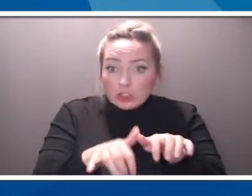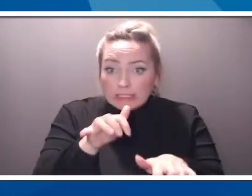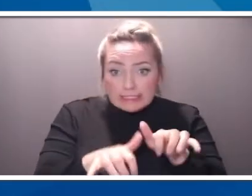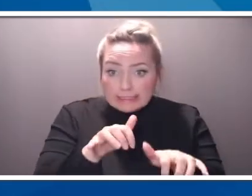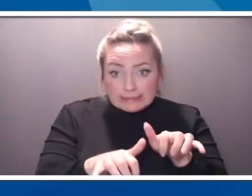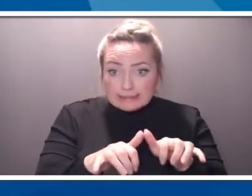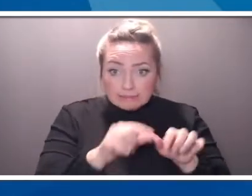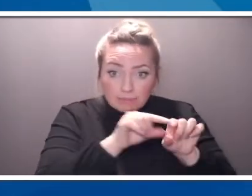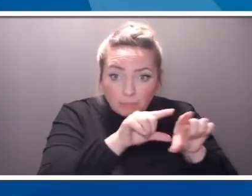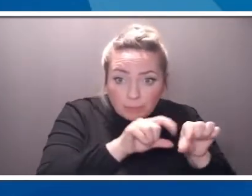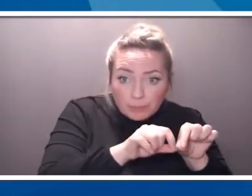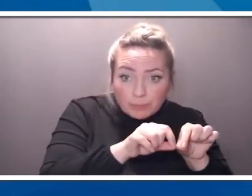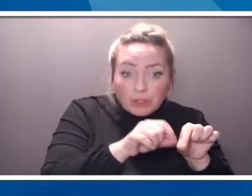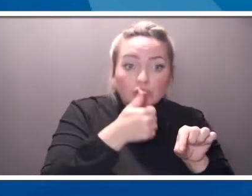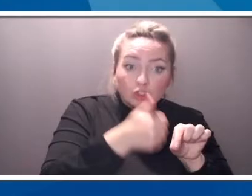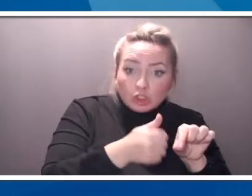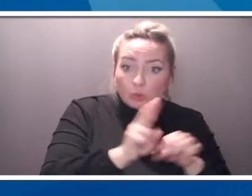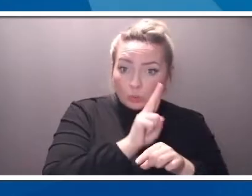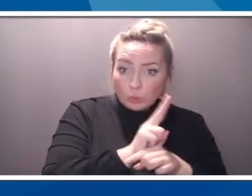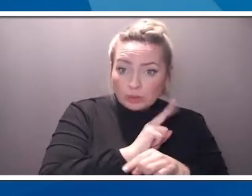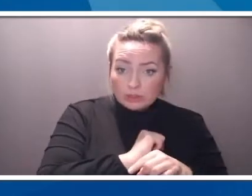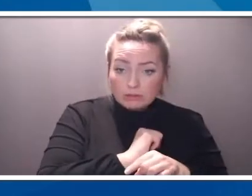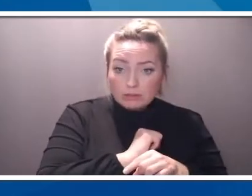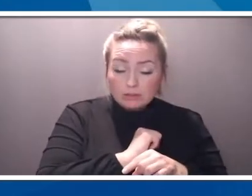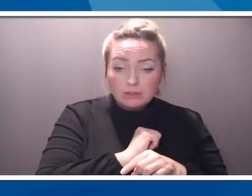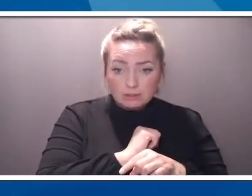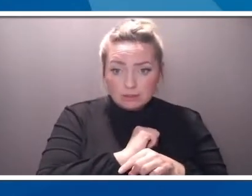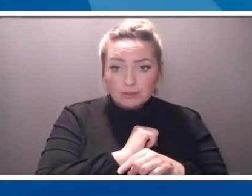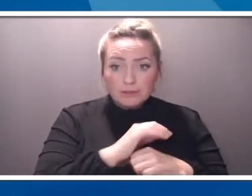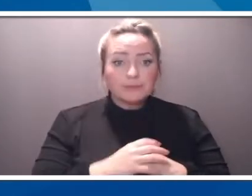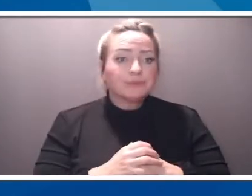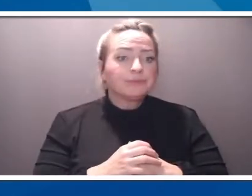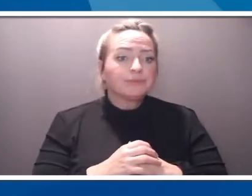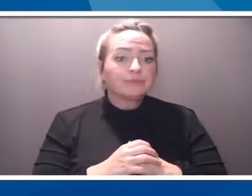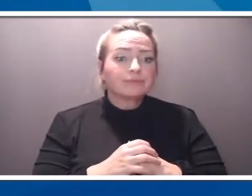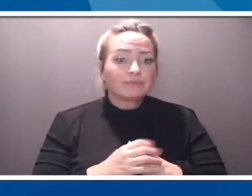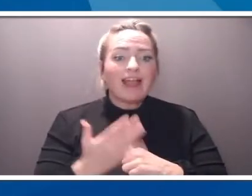anything about which keys on the keyboard you should actually use.